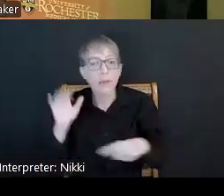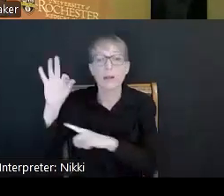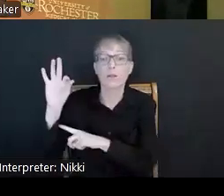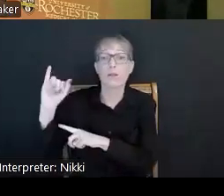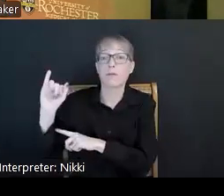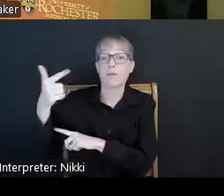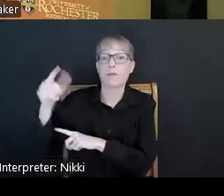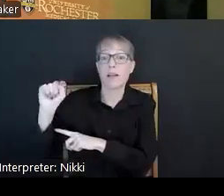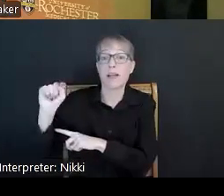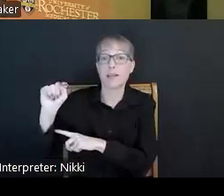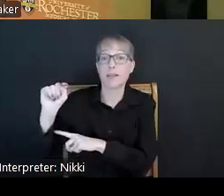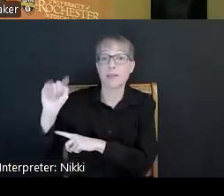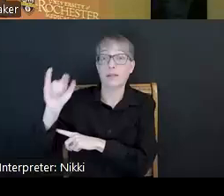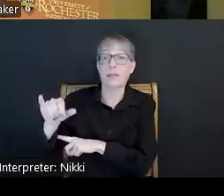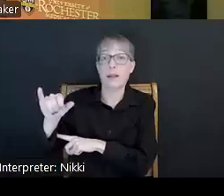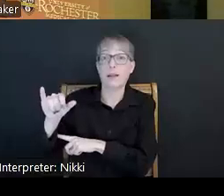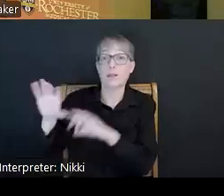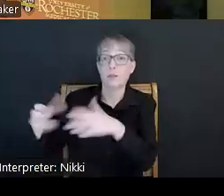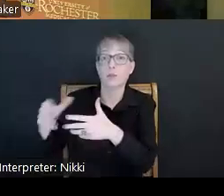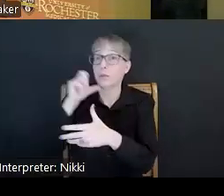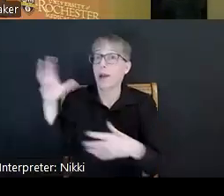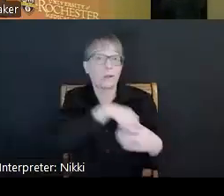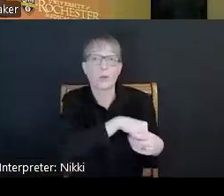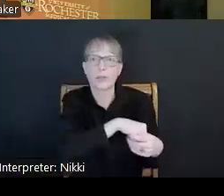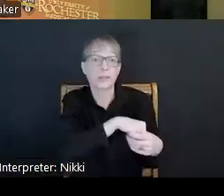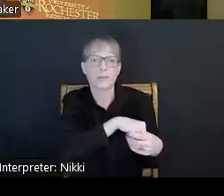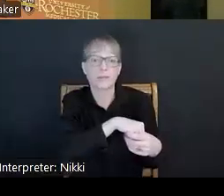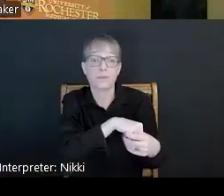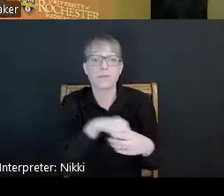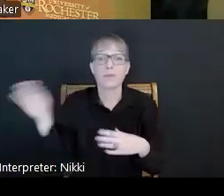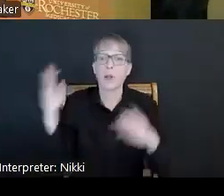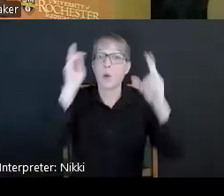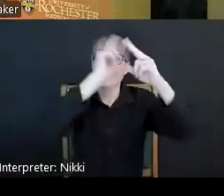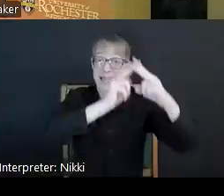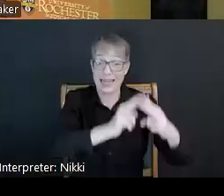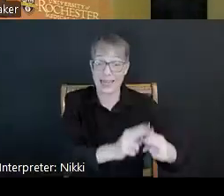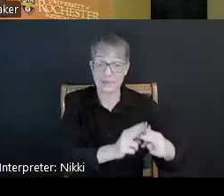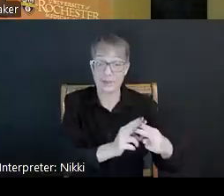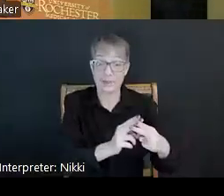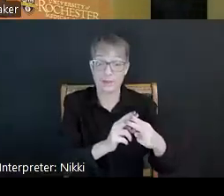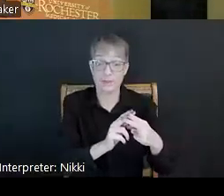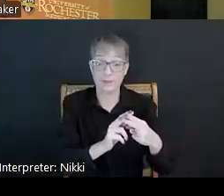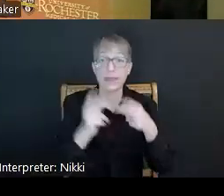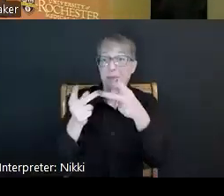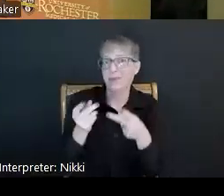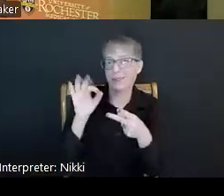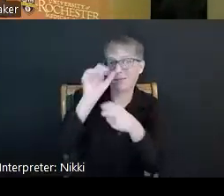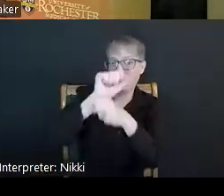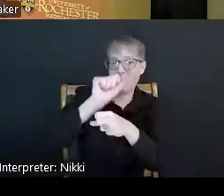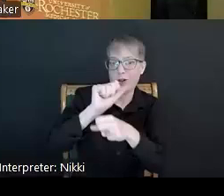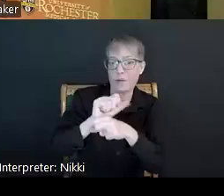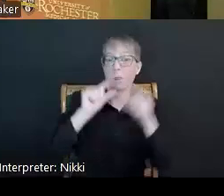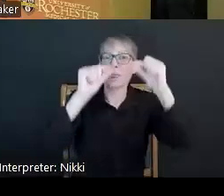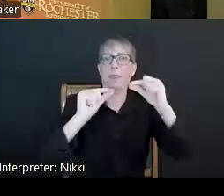not included in this. Of the leadership, these are their names and where they worked. Those that we bolded were all folks that